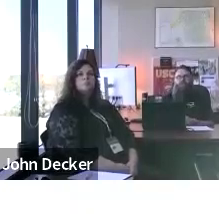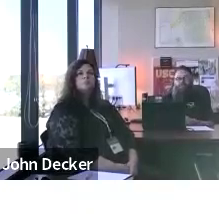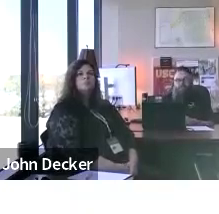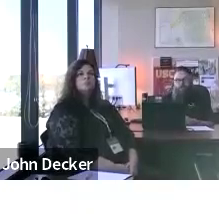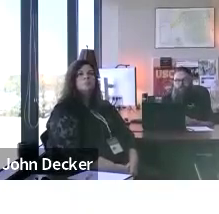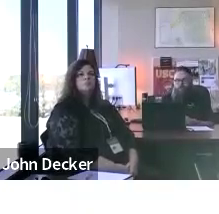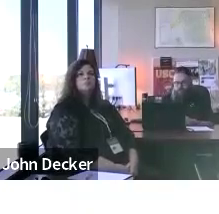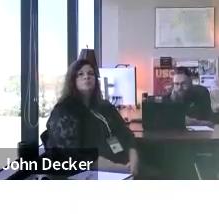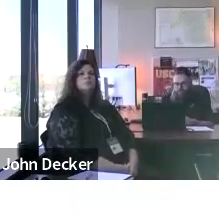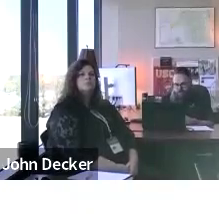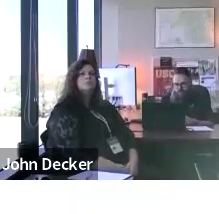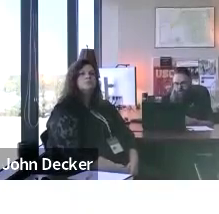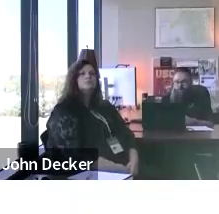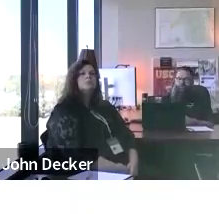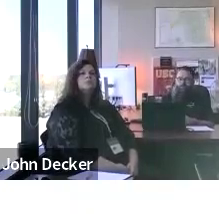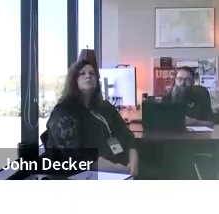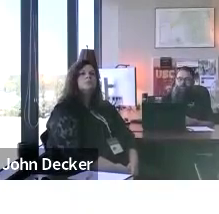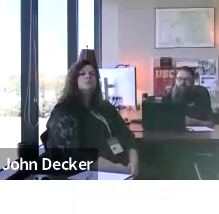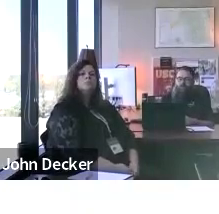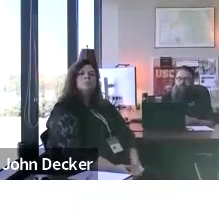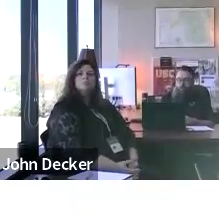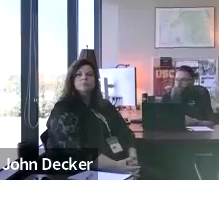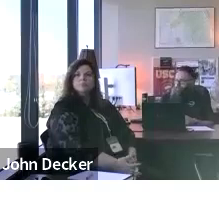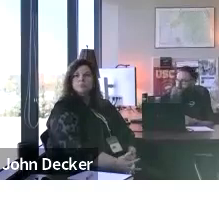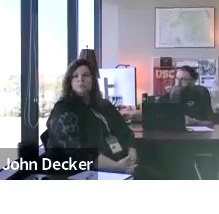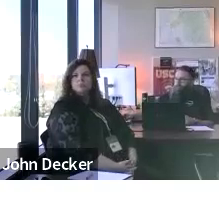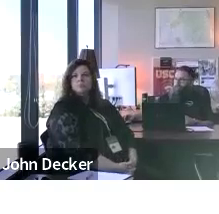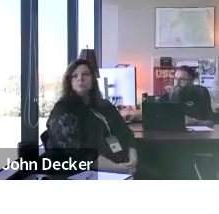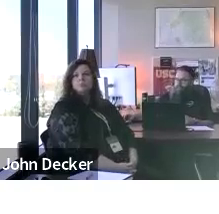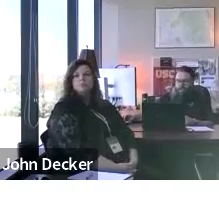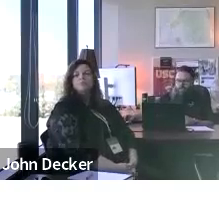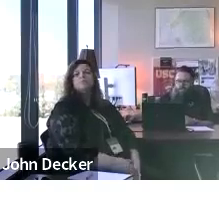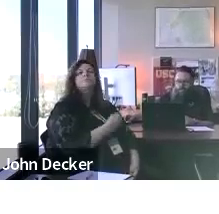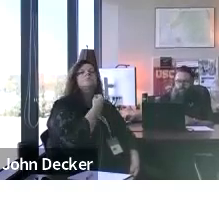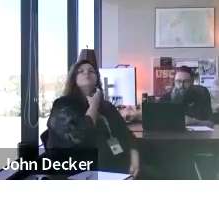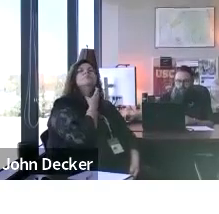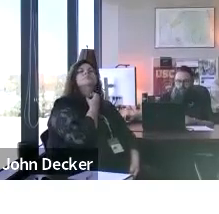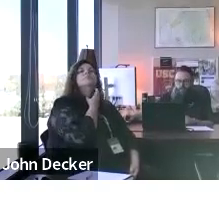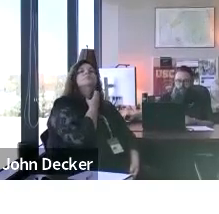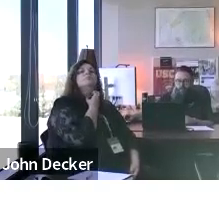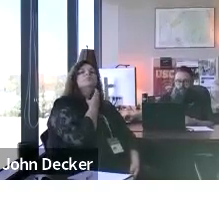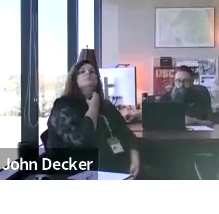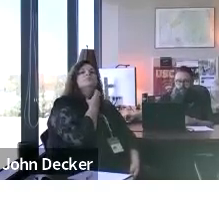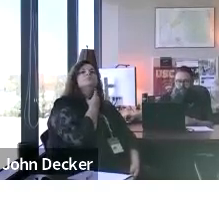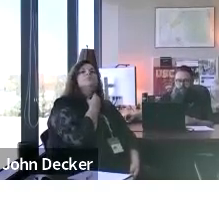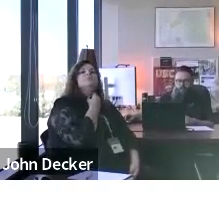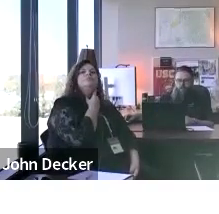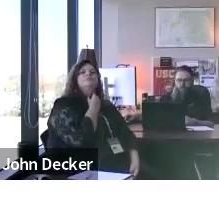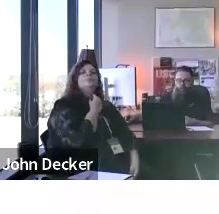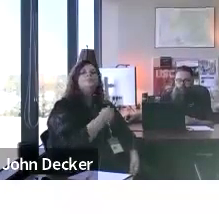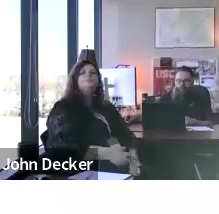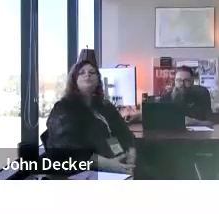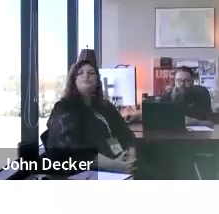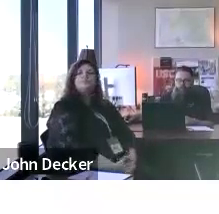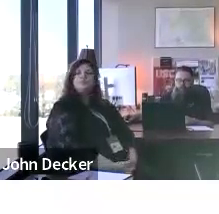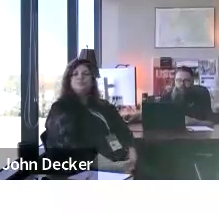service code specific directives that come out. So with that too, I want to note that there is a